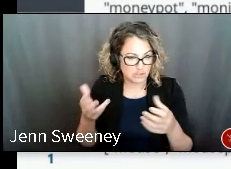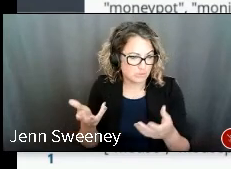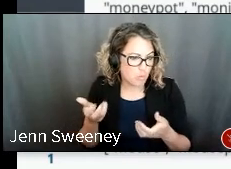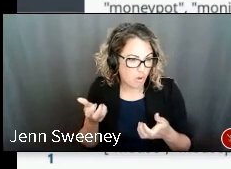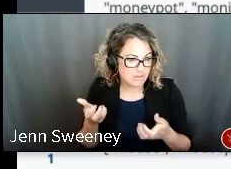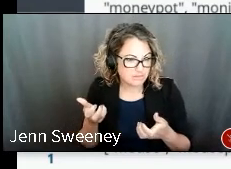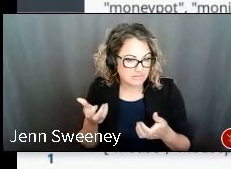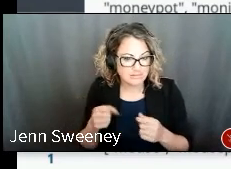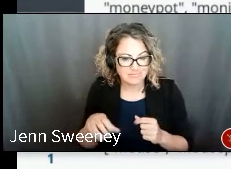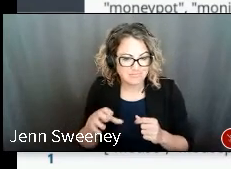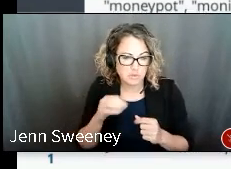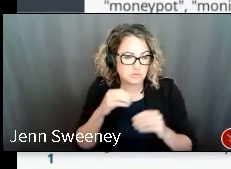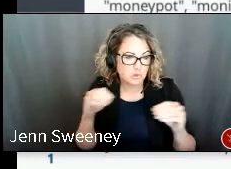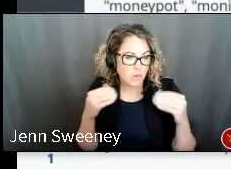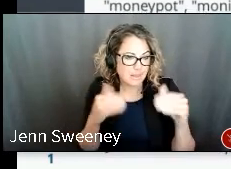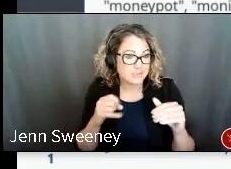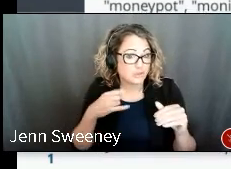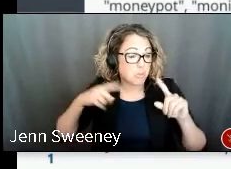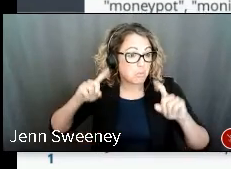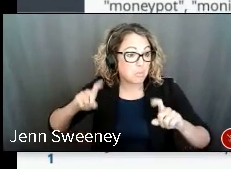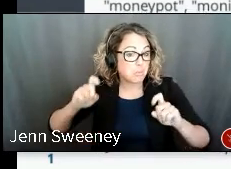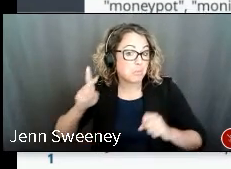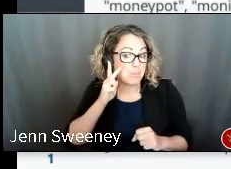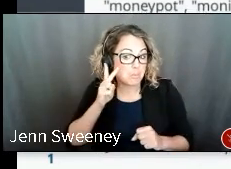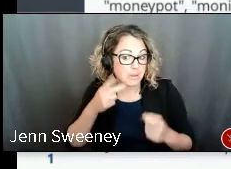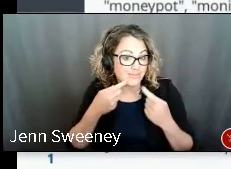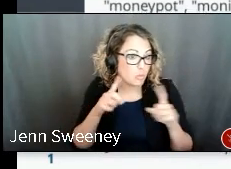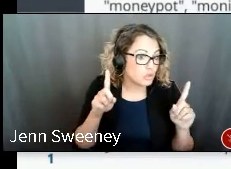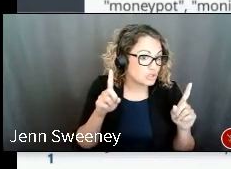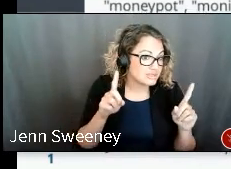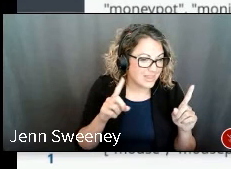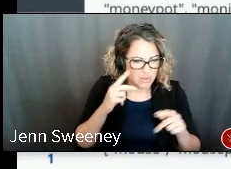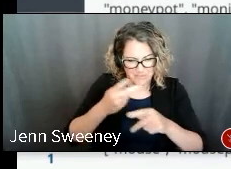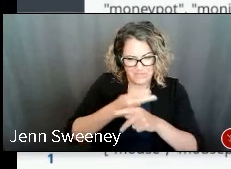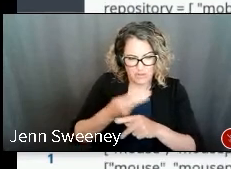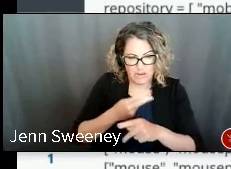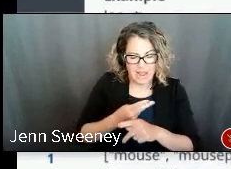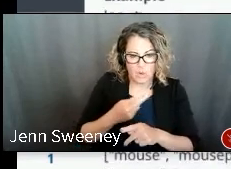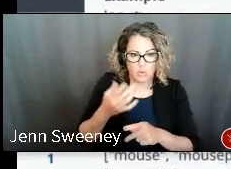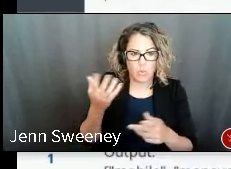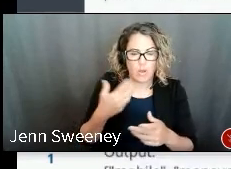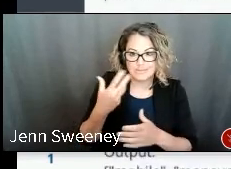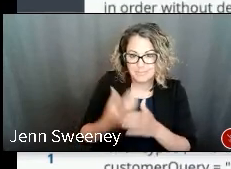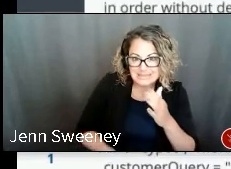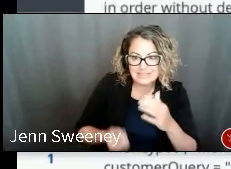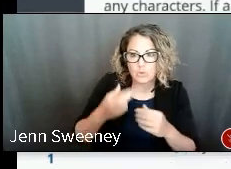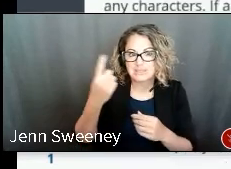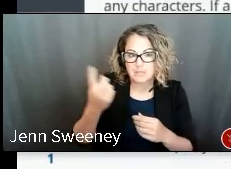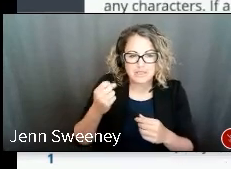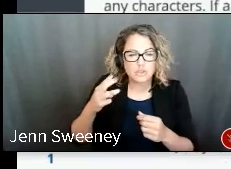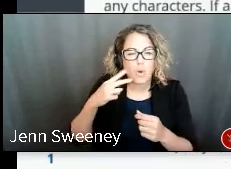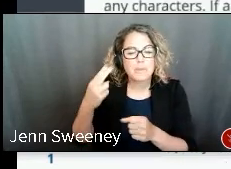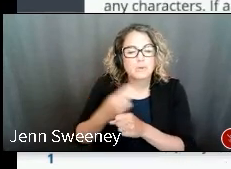So I'll just try it out, and then I'll figure out what I missed out. I'll just use the example